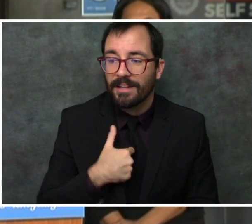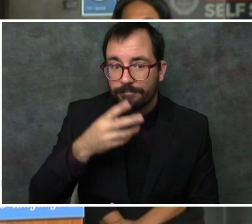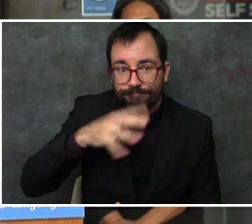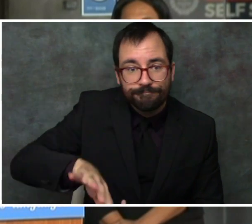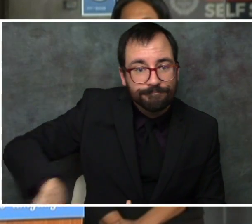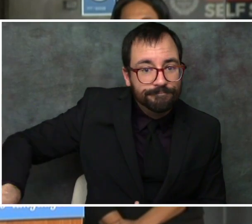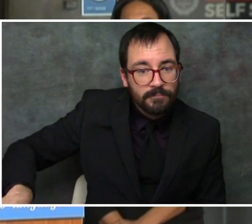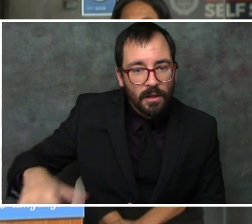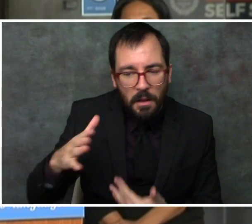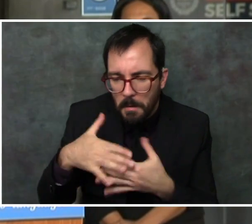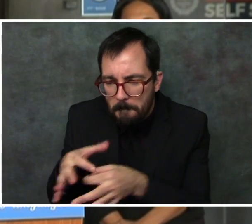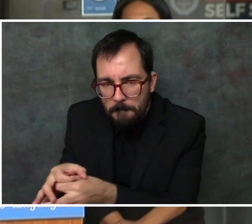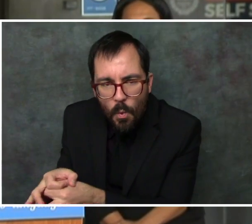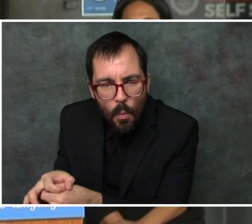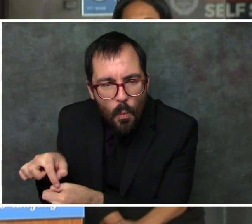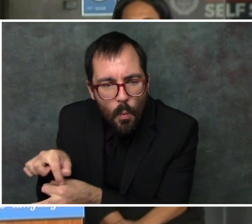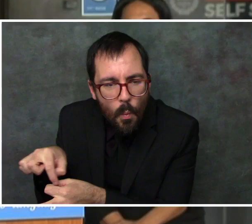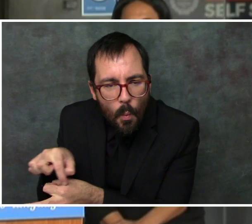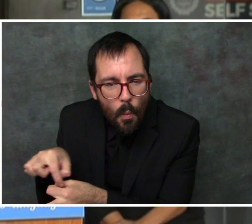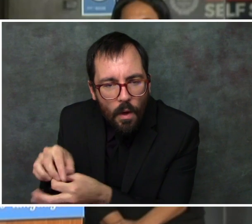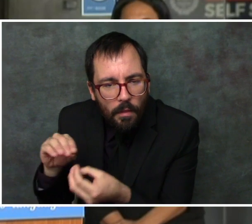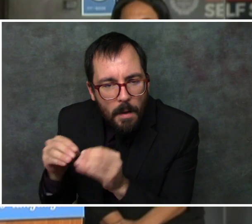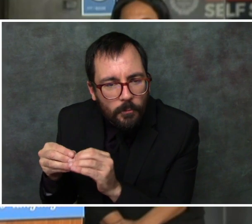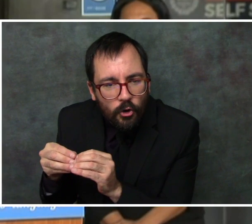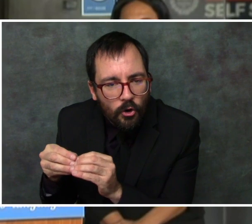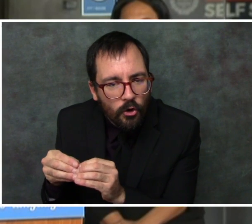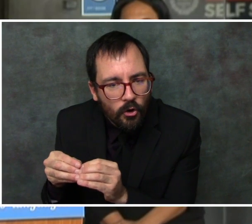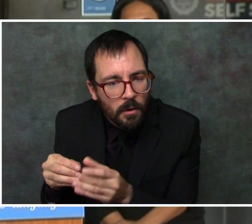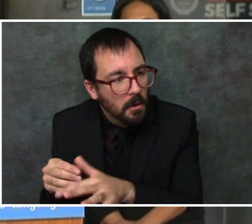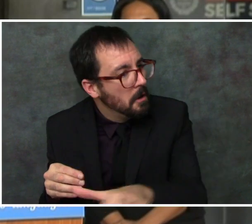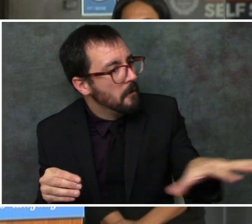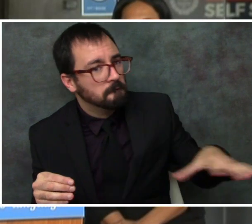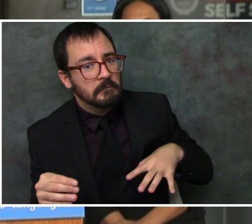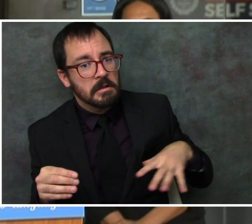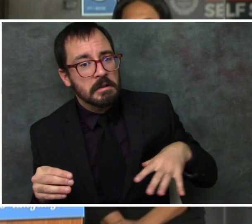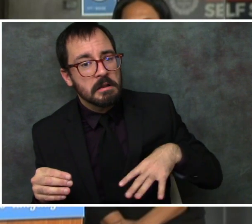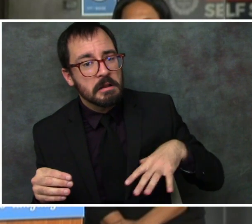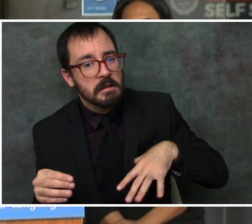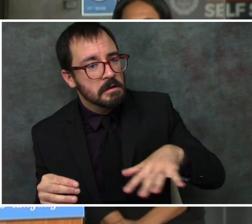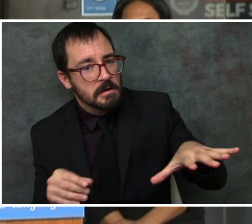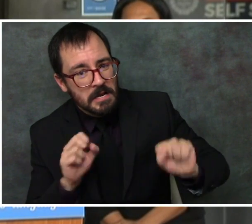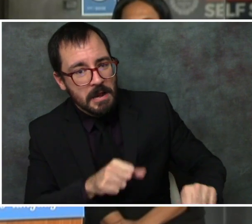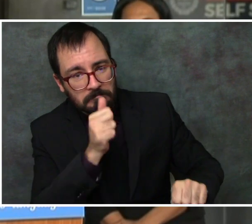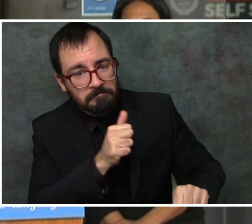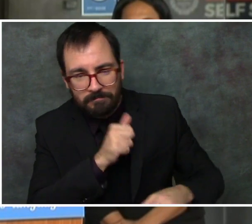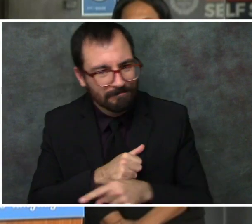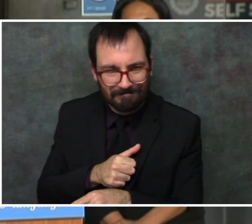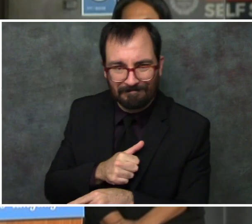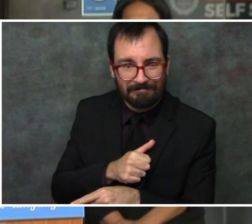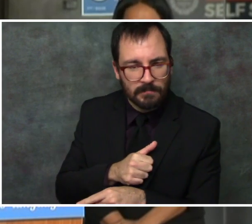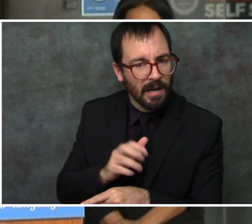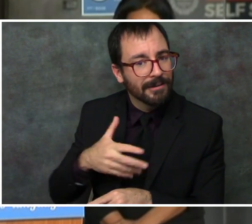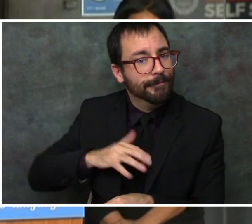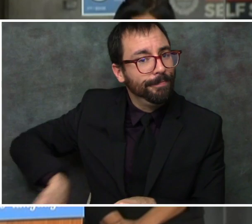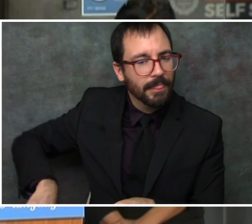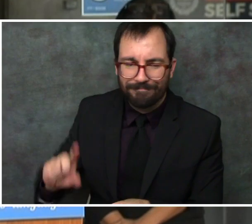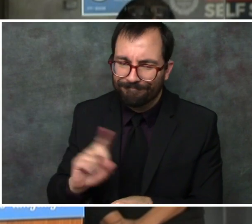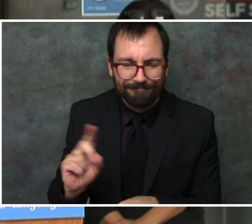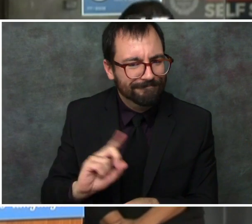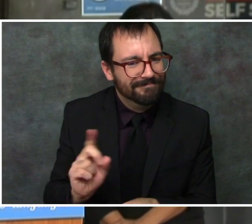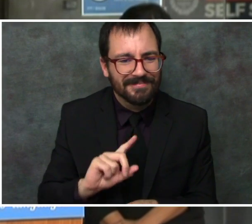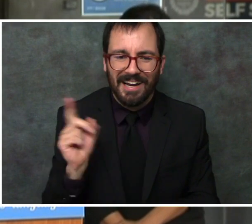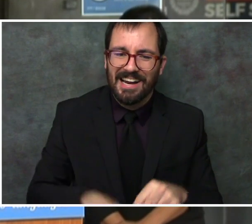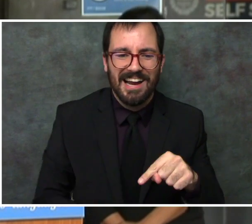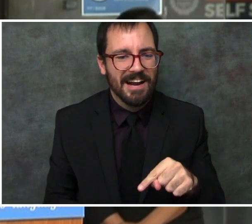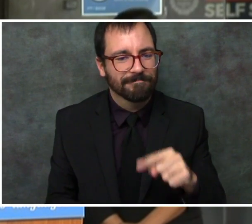learn remotely, but we have to keep in mind that there are some that just cannot. So even with the 4 days or 2 days,